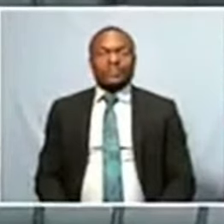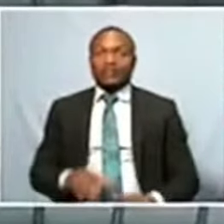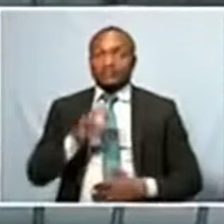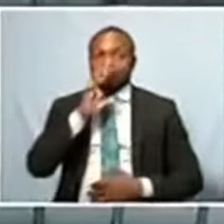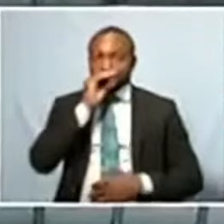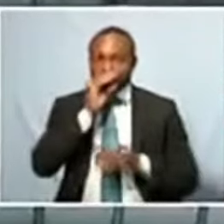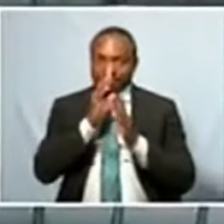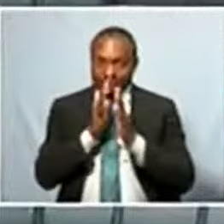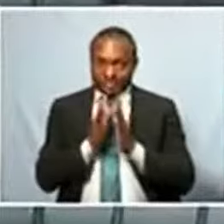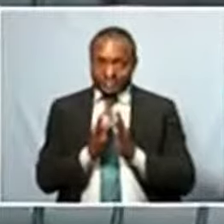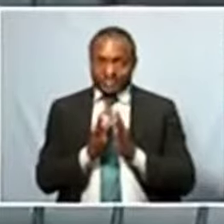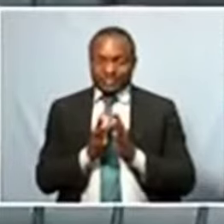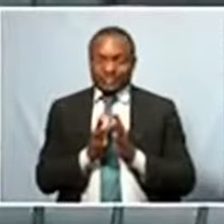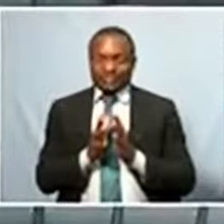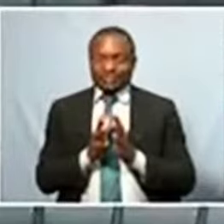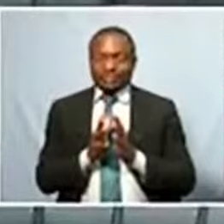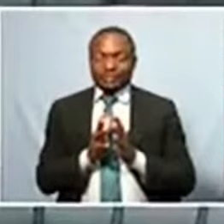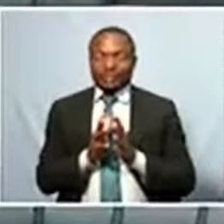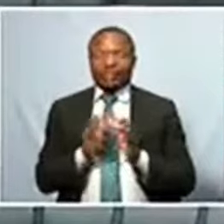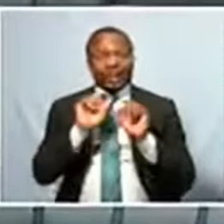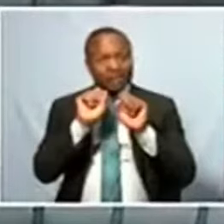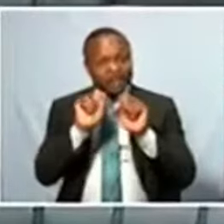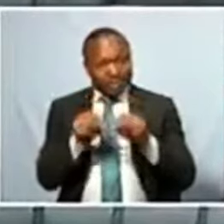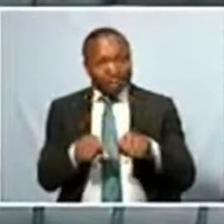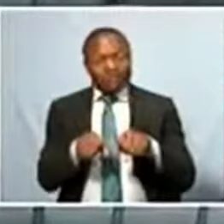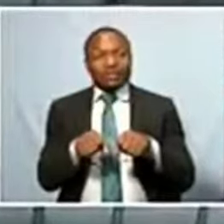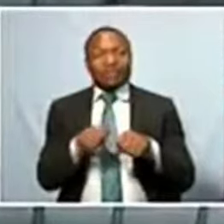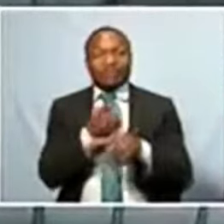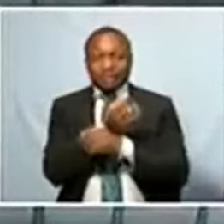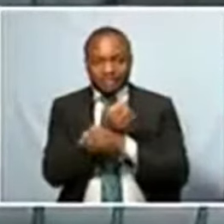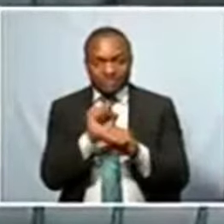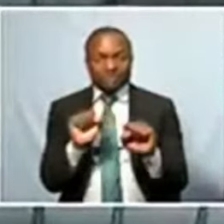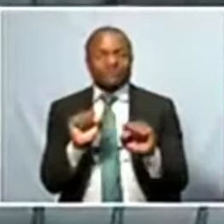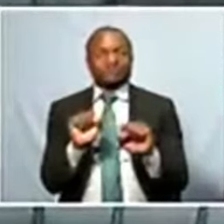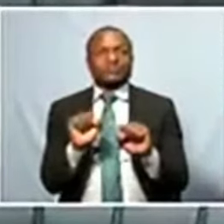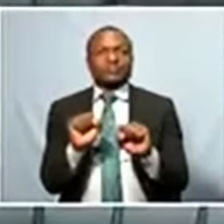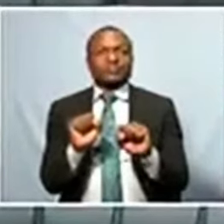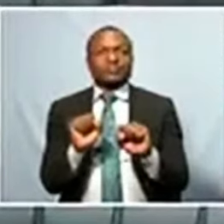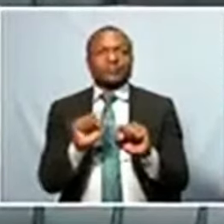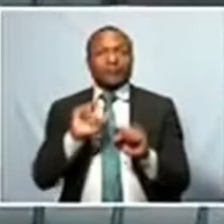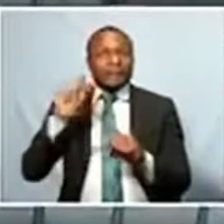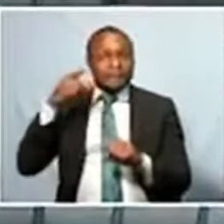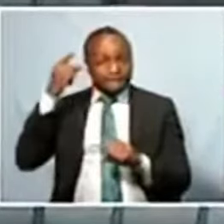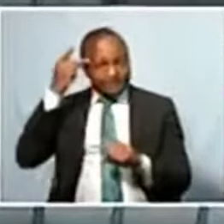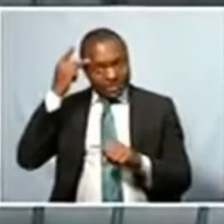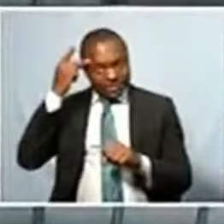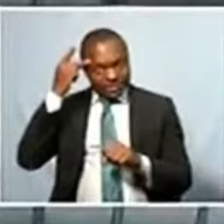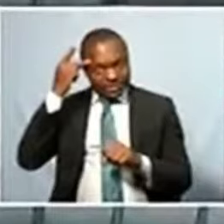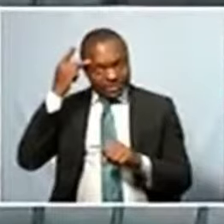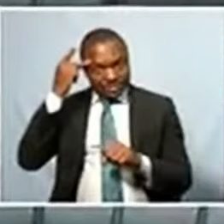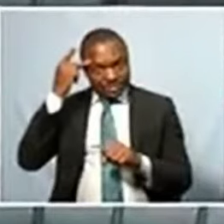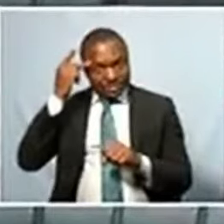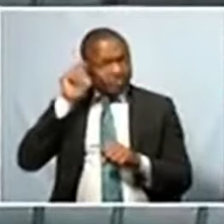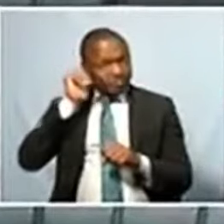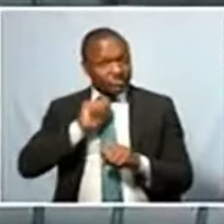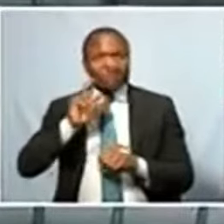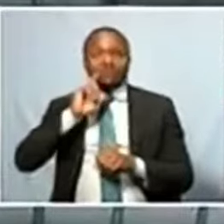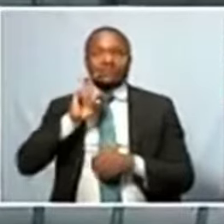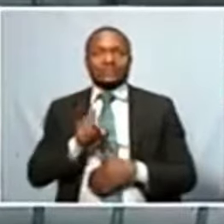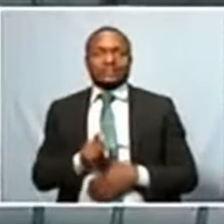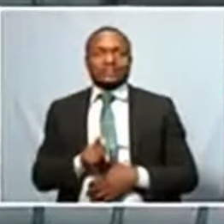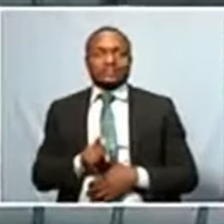Madam Speaker, can we address political intolerance? Yes, we